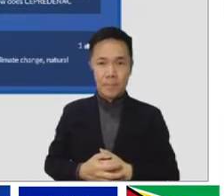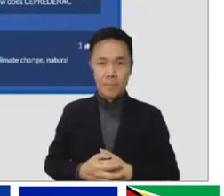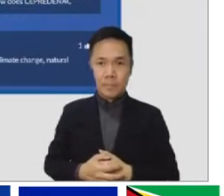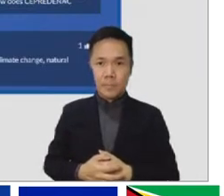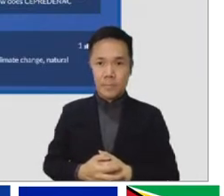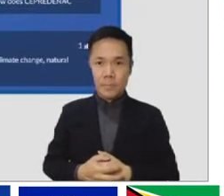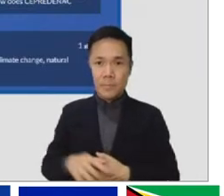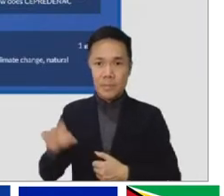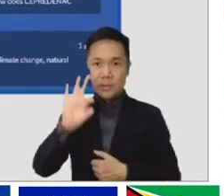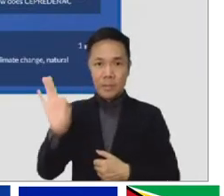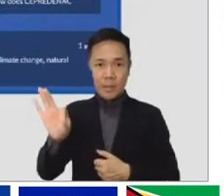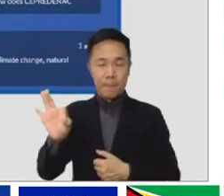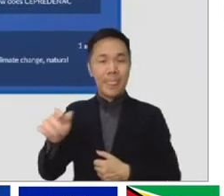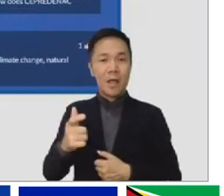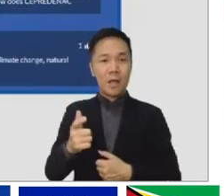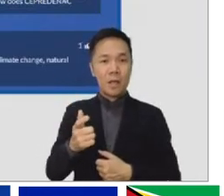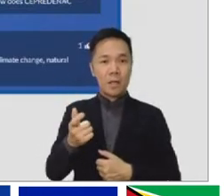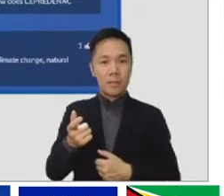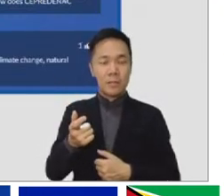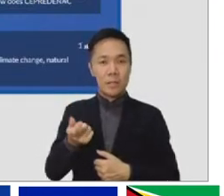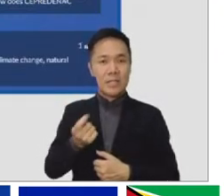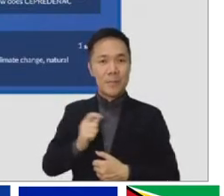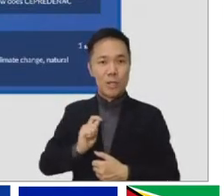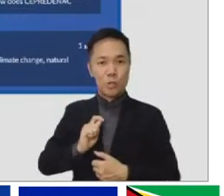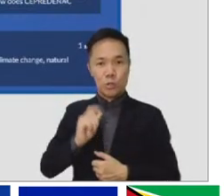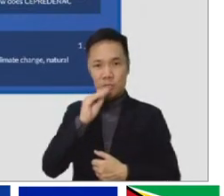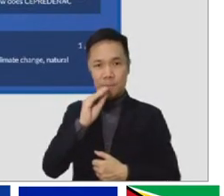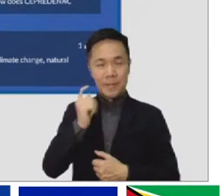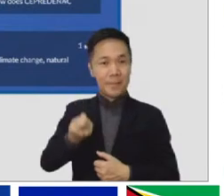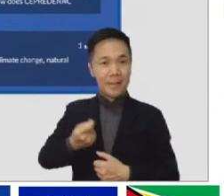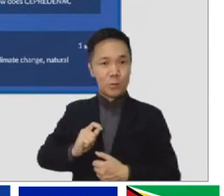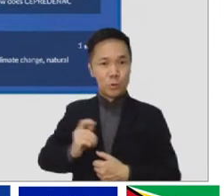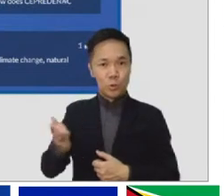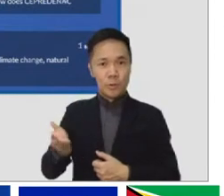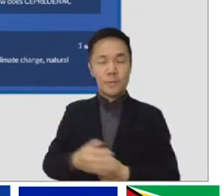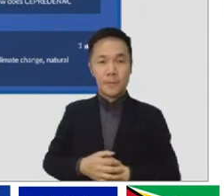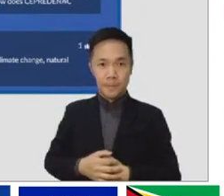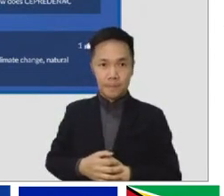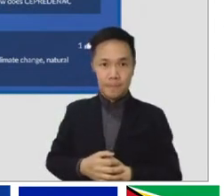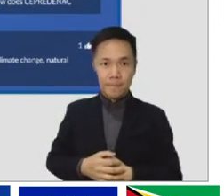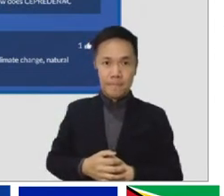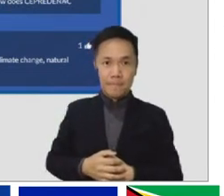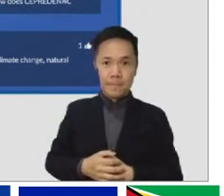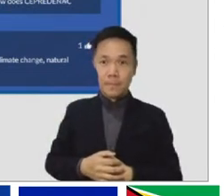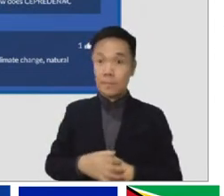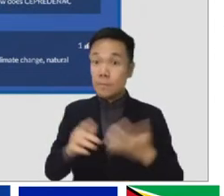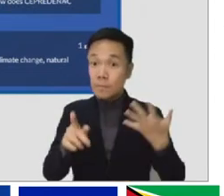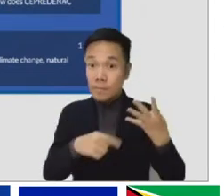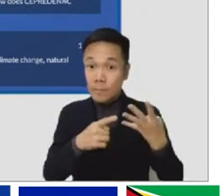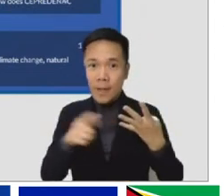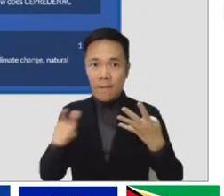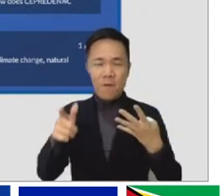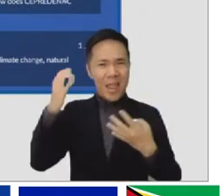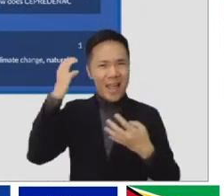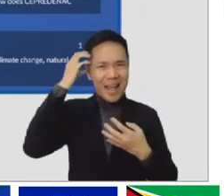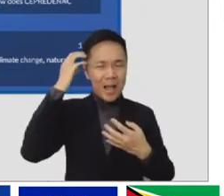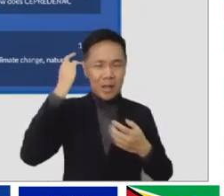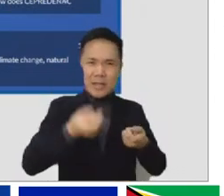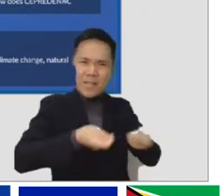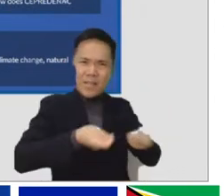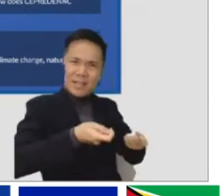la gobernanza del riesgo? To strengthen risk governance when